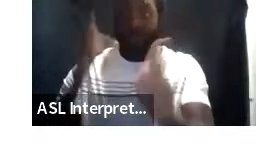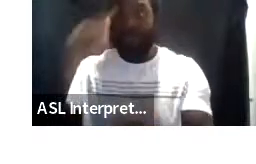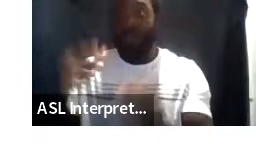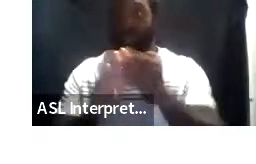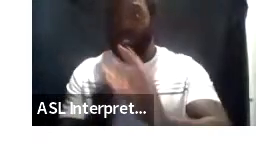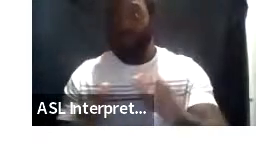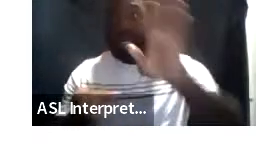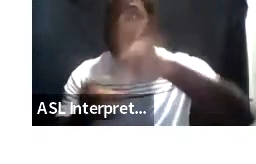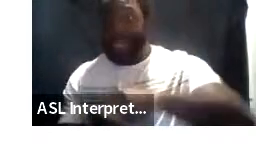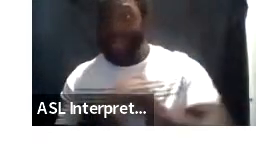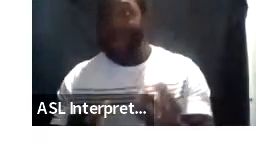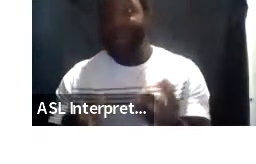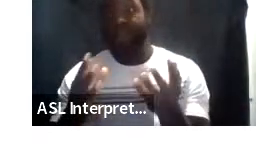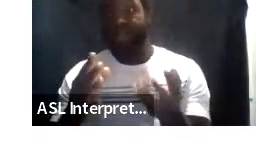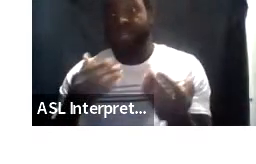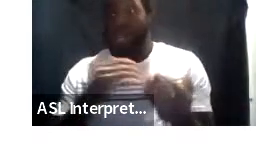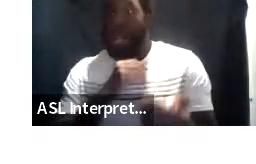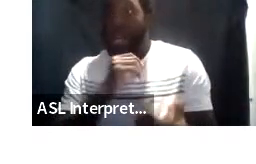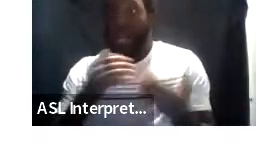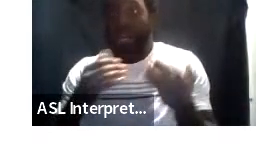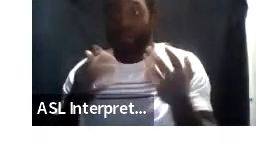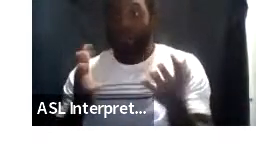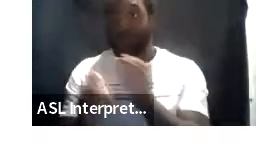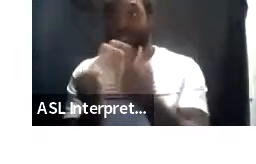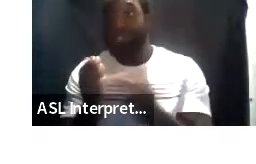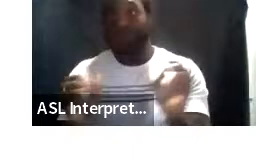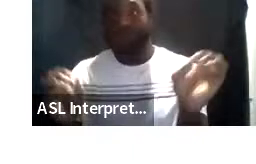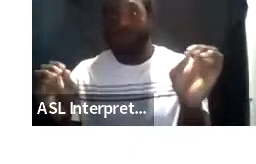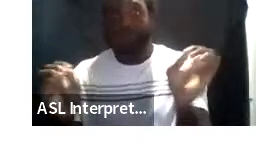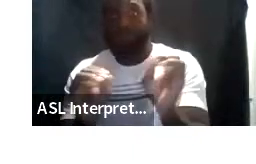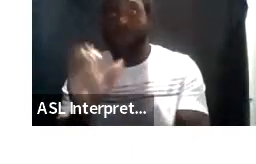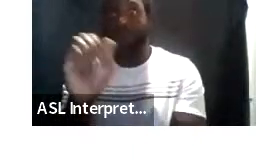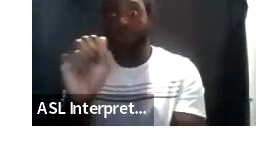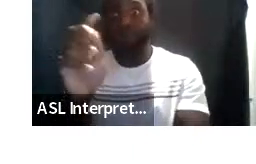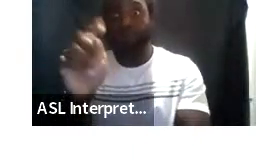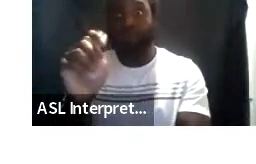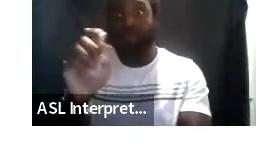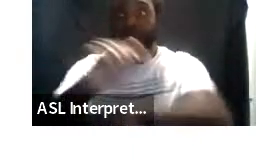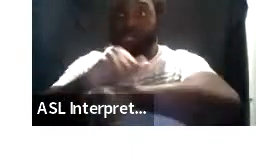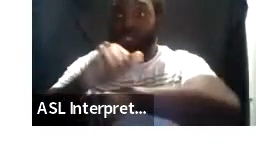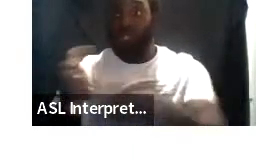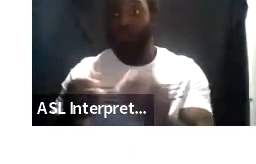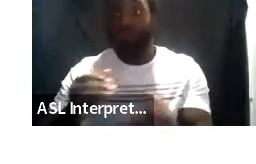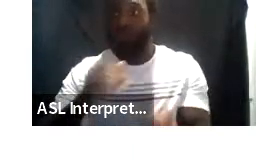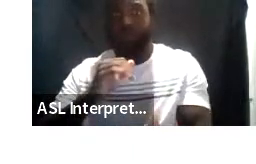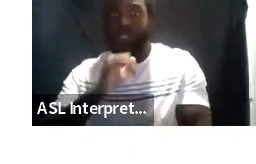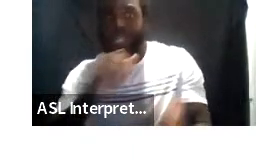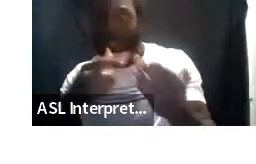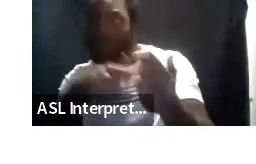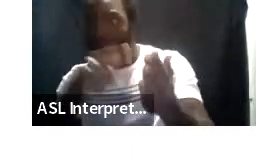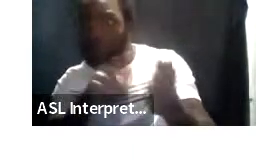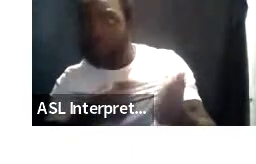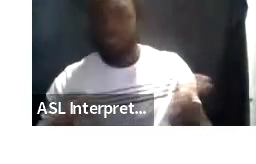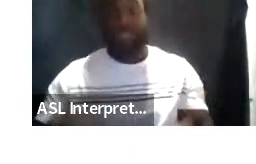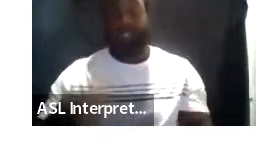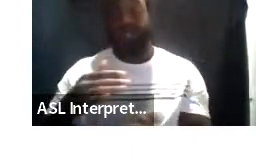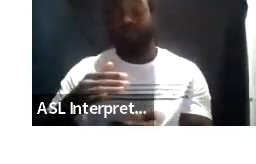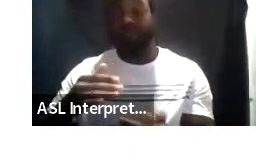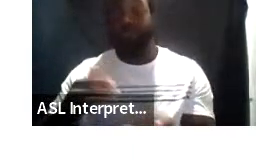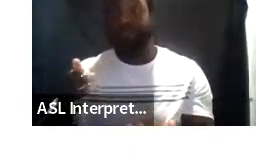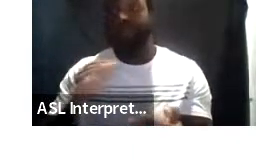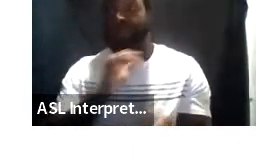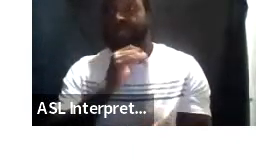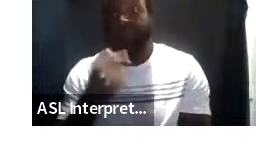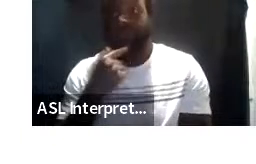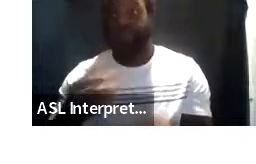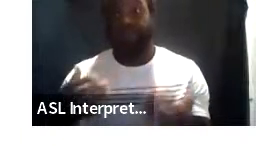make sure no stone goes unturned as we look to the future of development throughout the 5 boroughs. I'm not saying I want us to